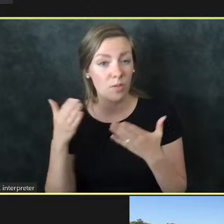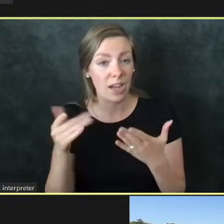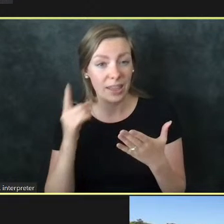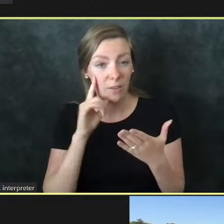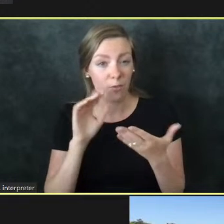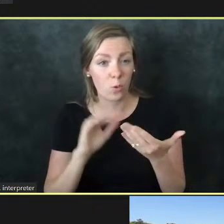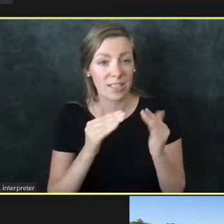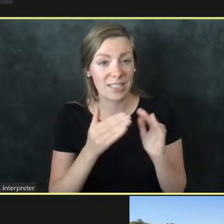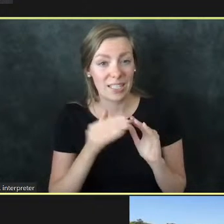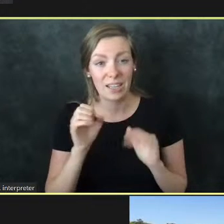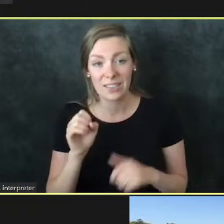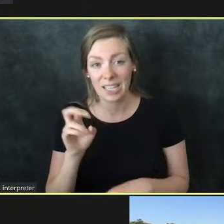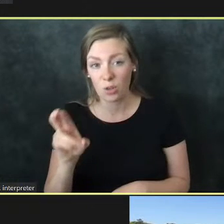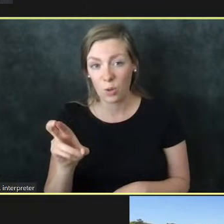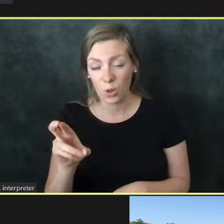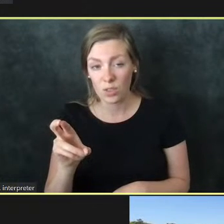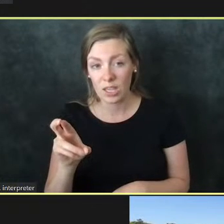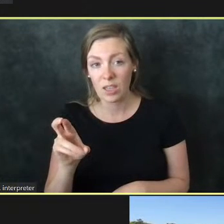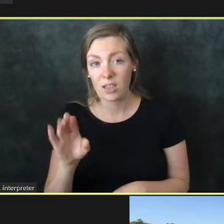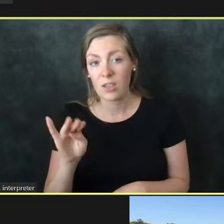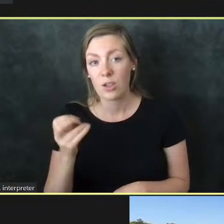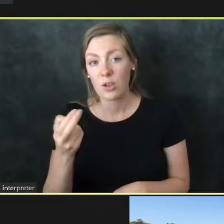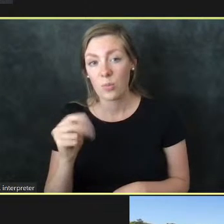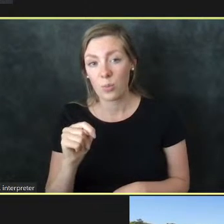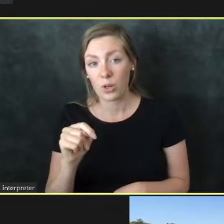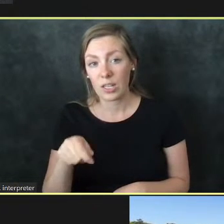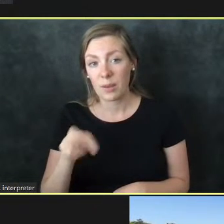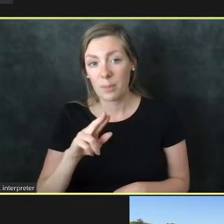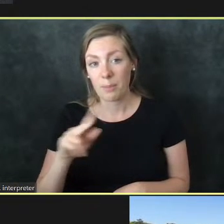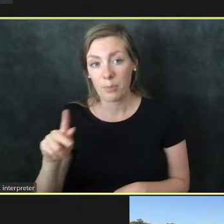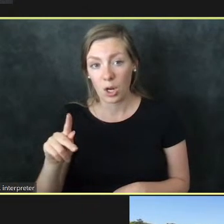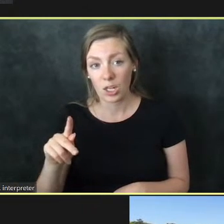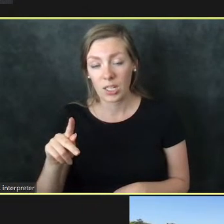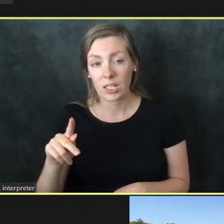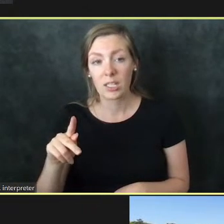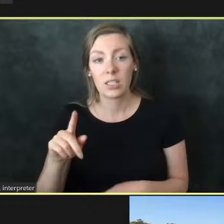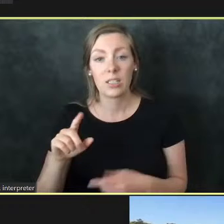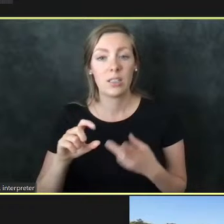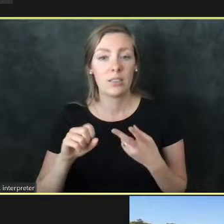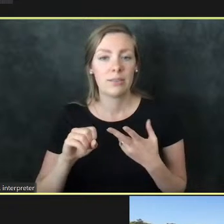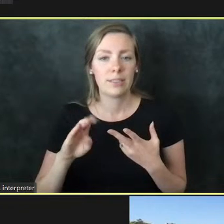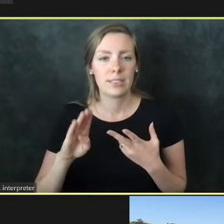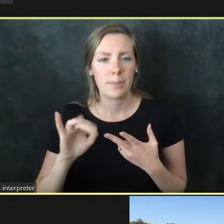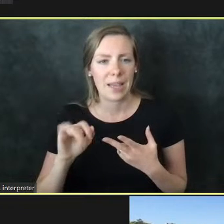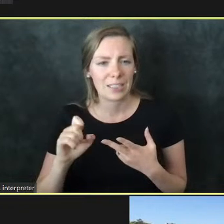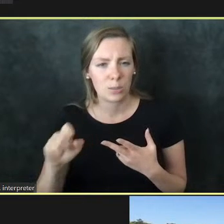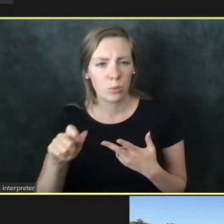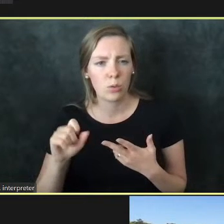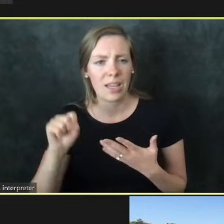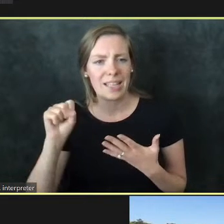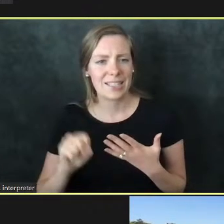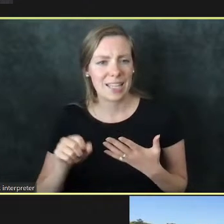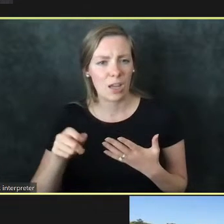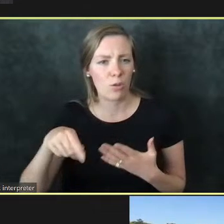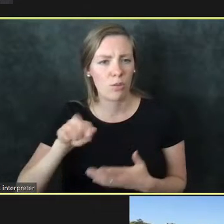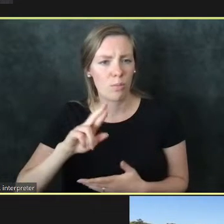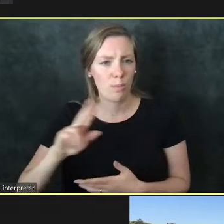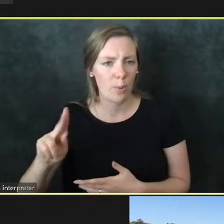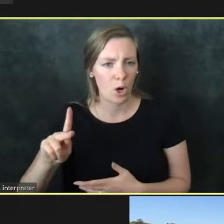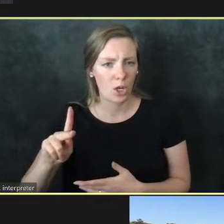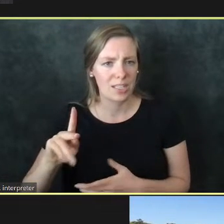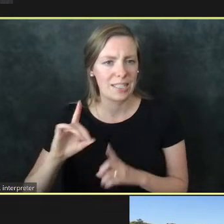agua, of Santa Rosa, lo Roanoke veo un servicio para Santa County, Rosa, a Sebastopol, Cotari, and South Park County Sanitation South District.